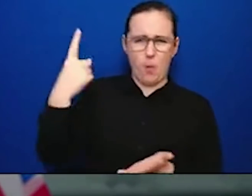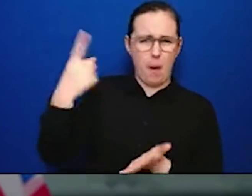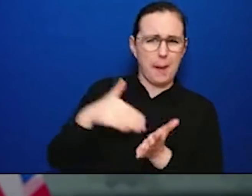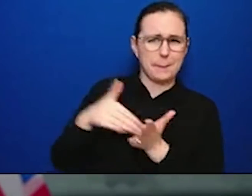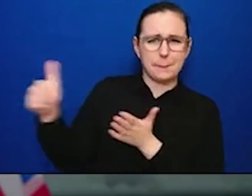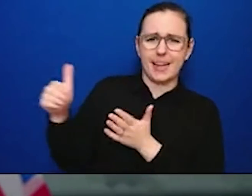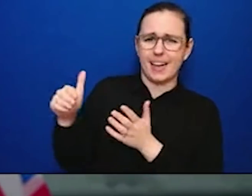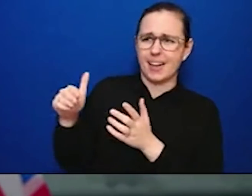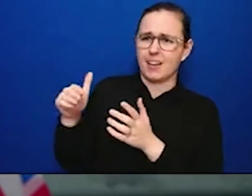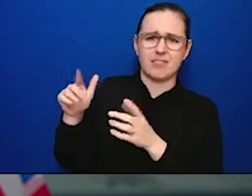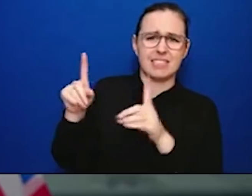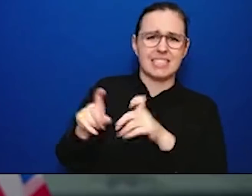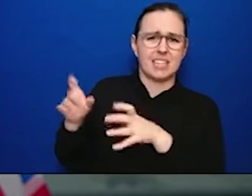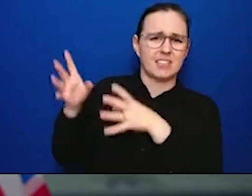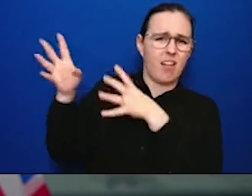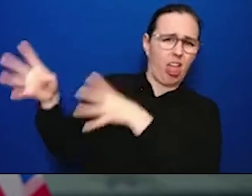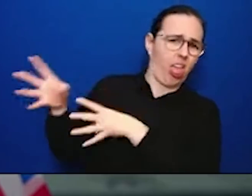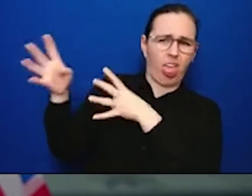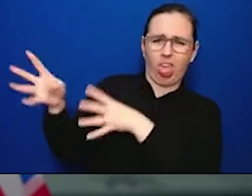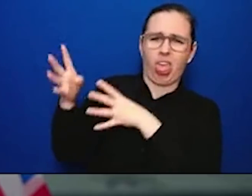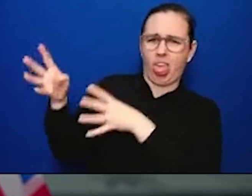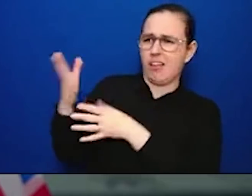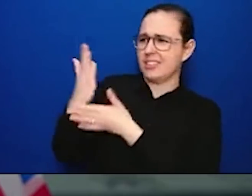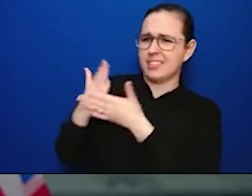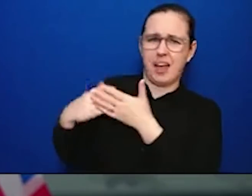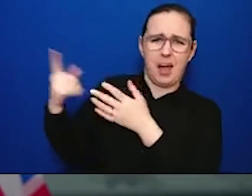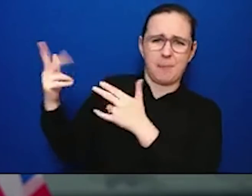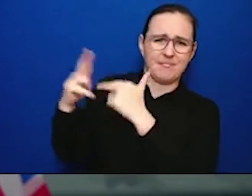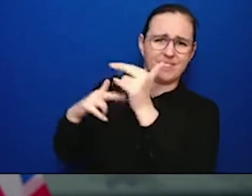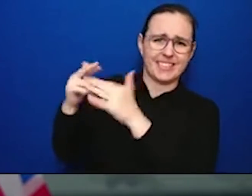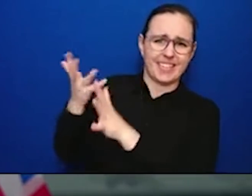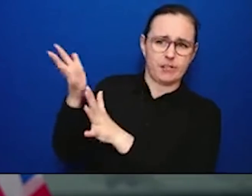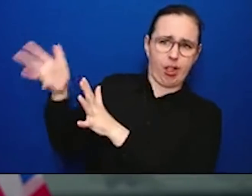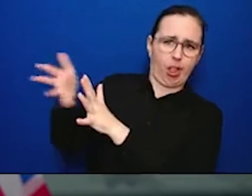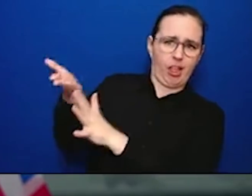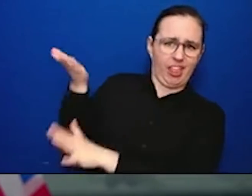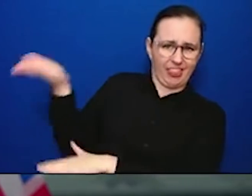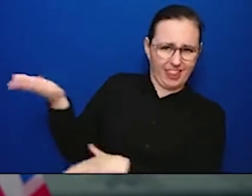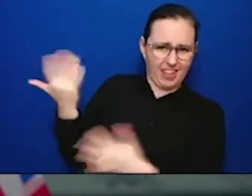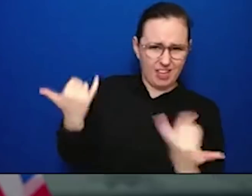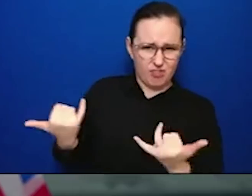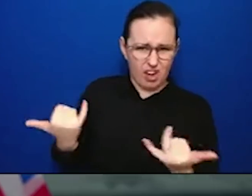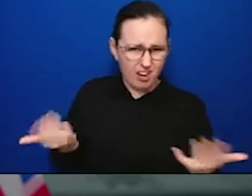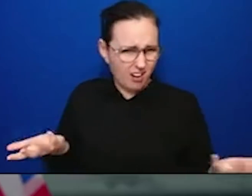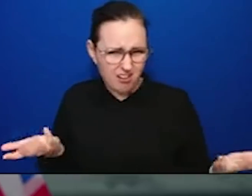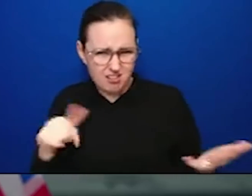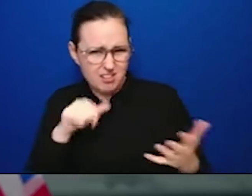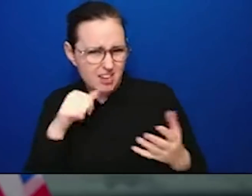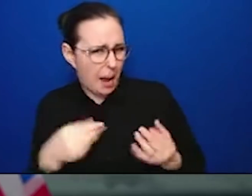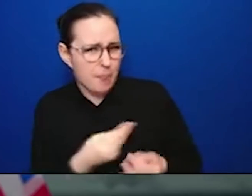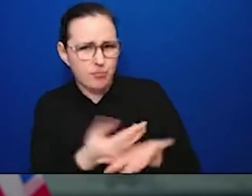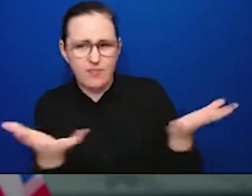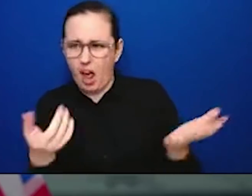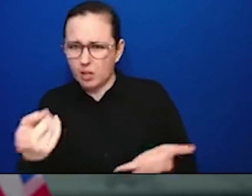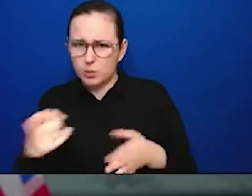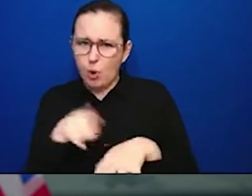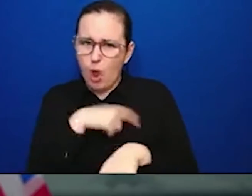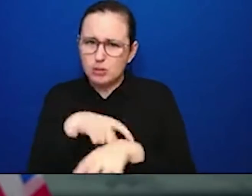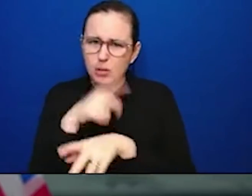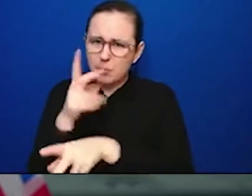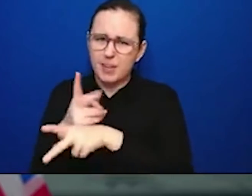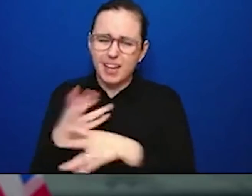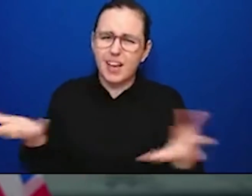that are being denied to a long-term care home. So under your plan, how many rapid tests can be expected